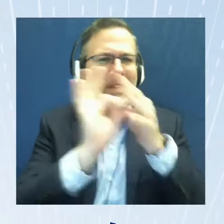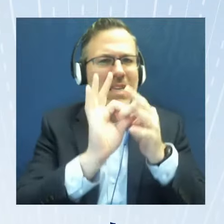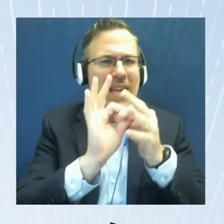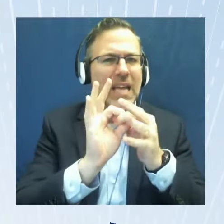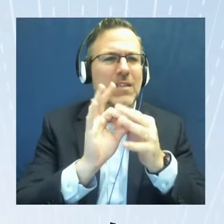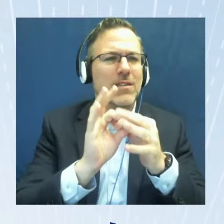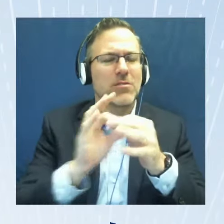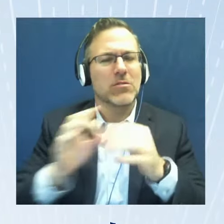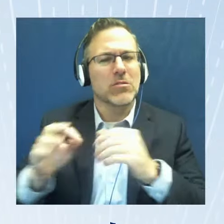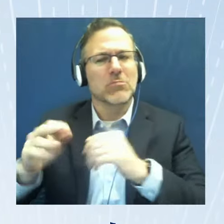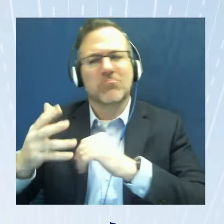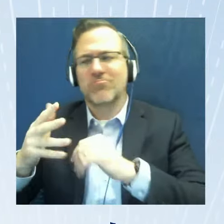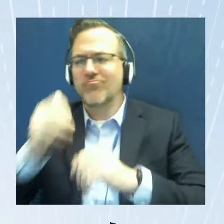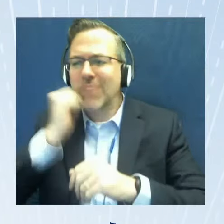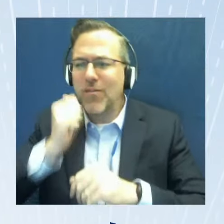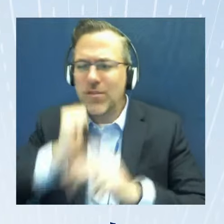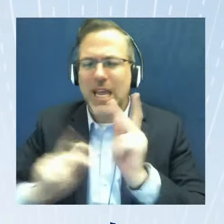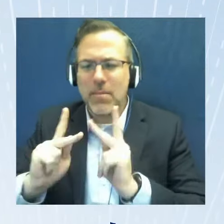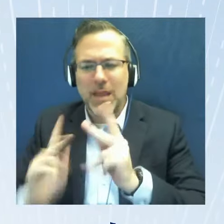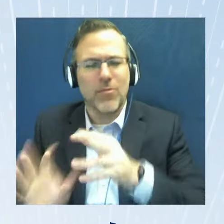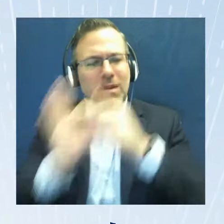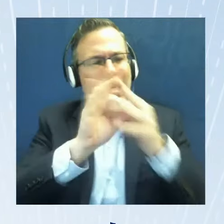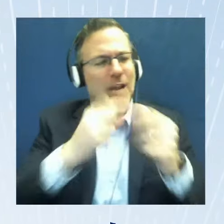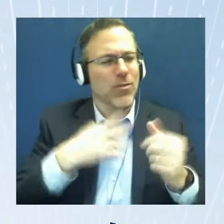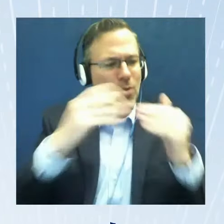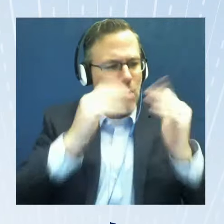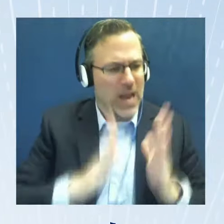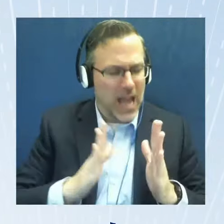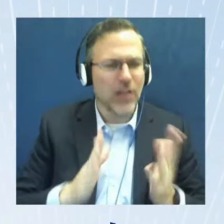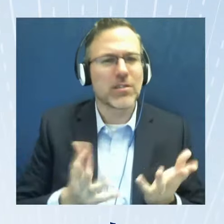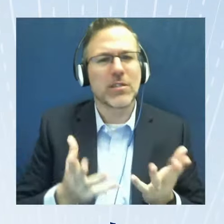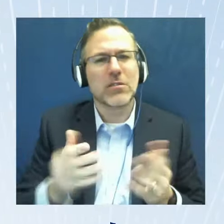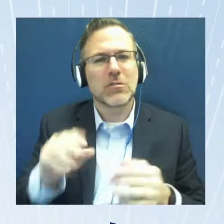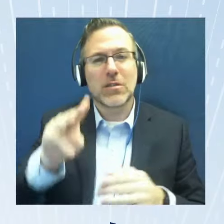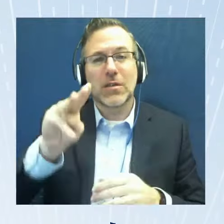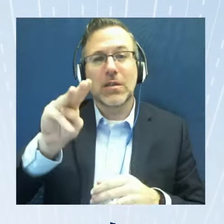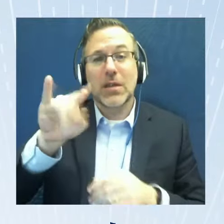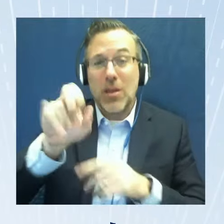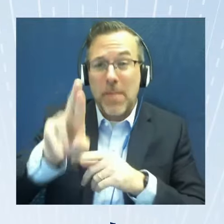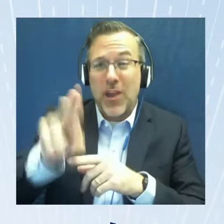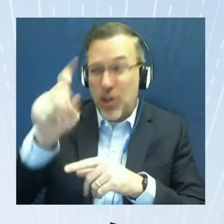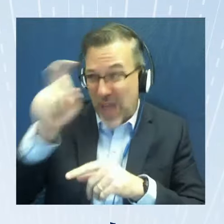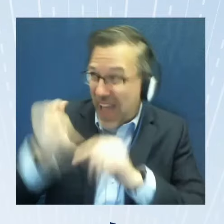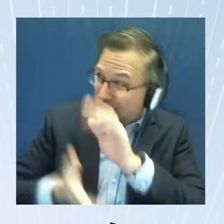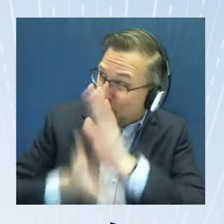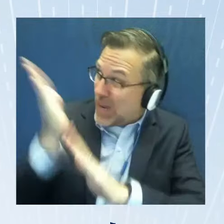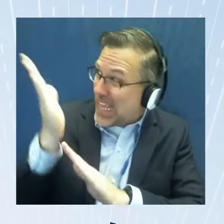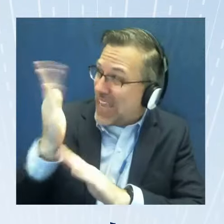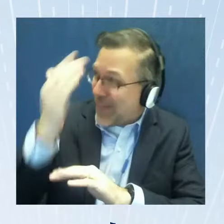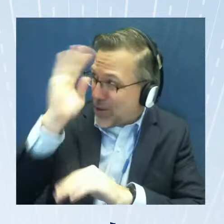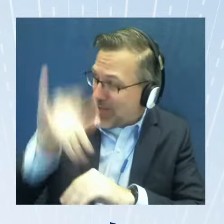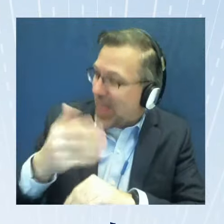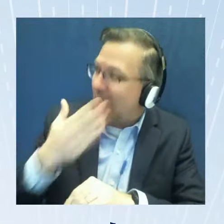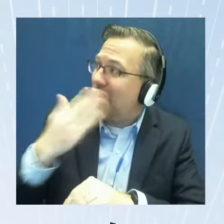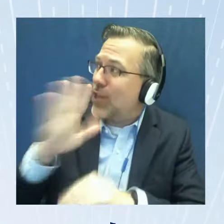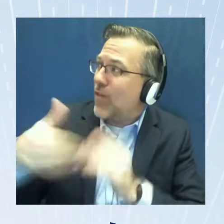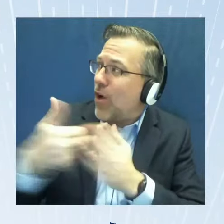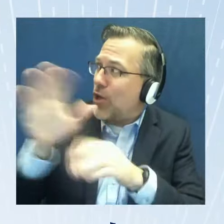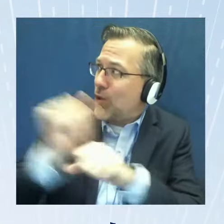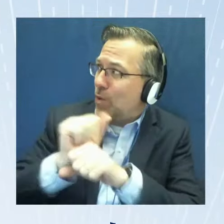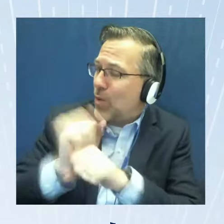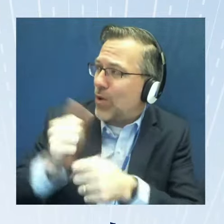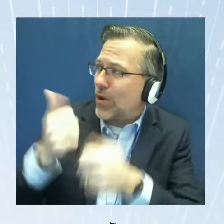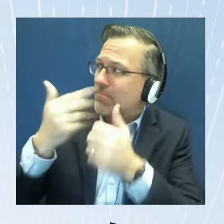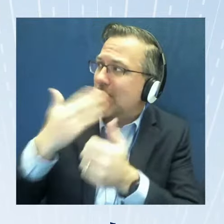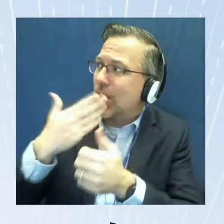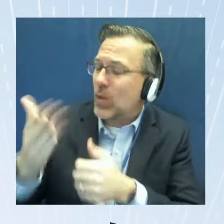in many places at once. So we know, Mayor, that you've got to be on your way. But thanks so much for everything that you're doing. I